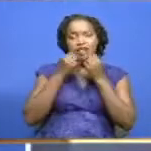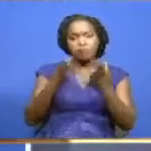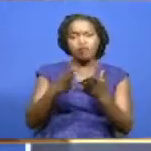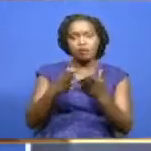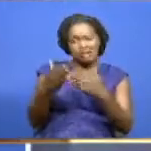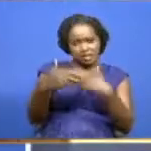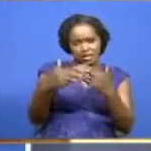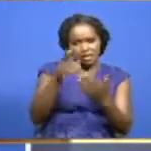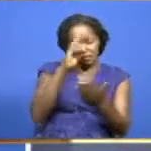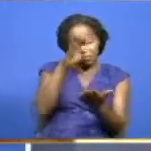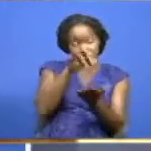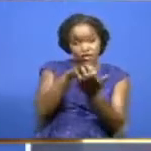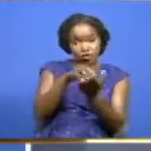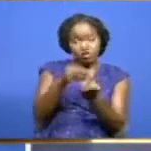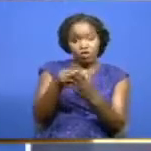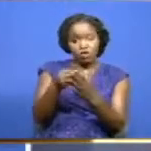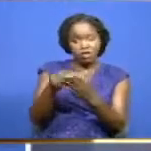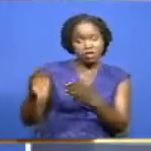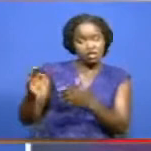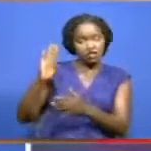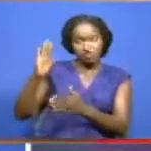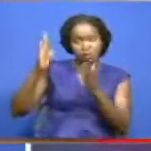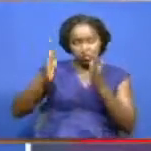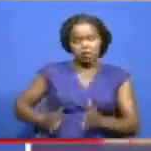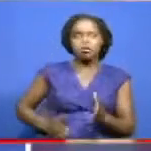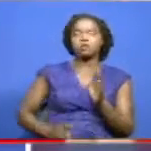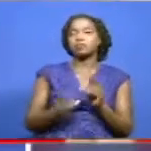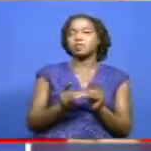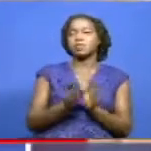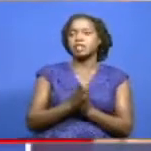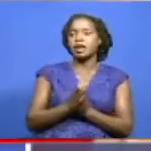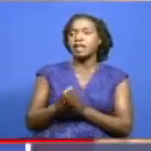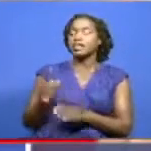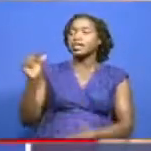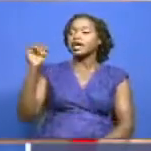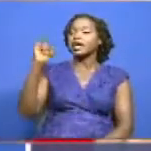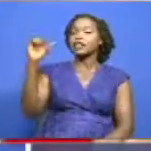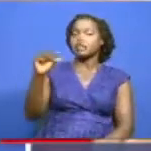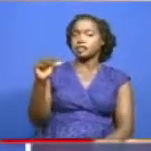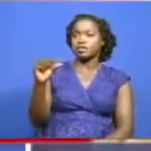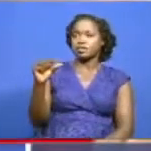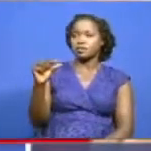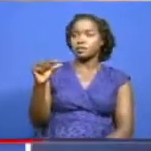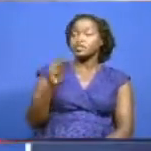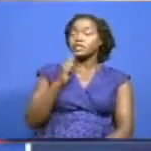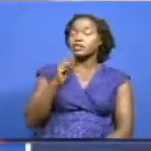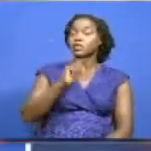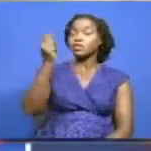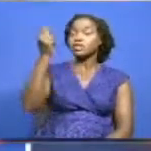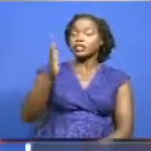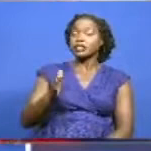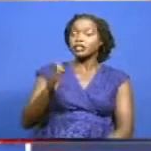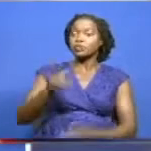police station or to your nearest security person you will meet. On his part, the Inspector General Hilary Mutyambai assured Kenyans that